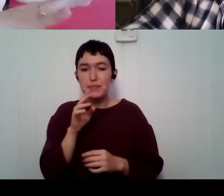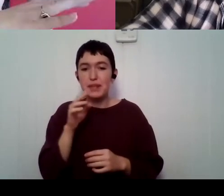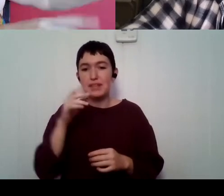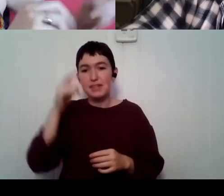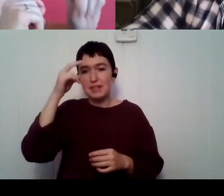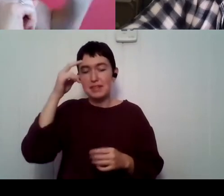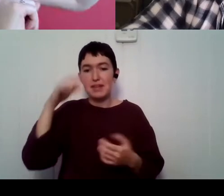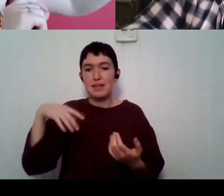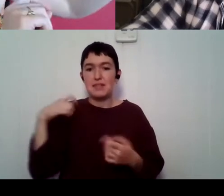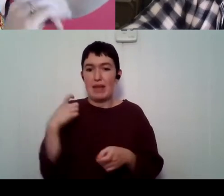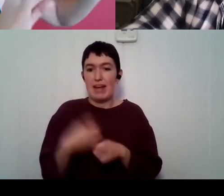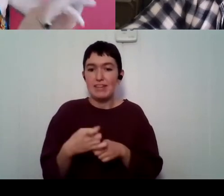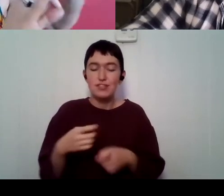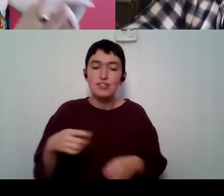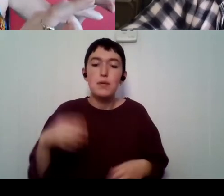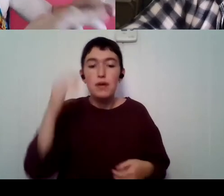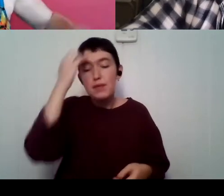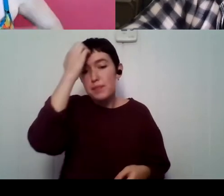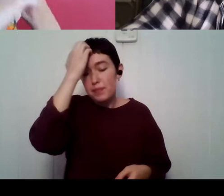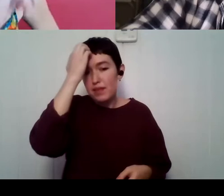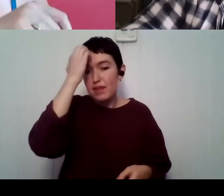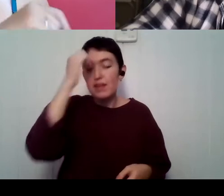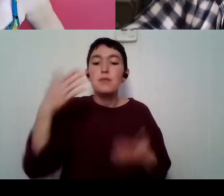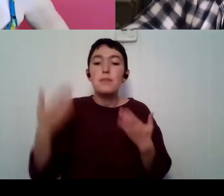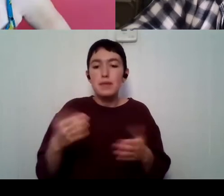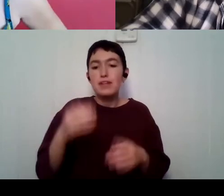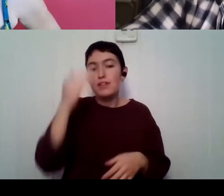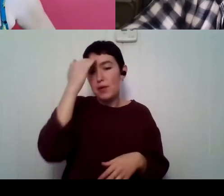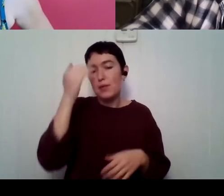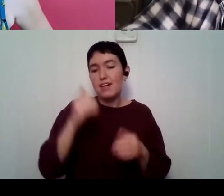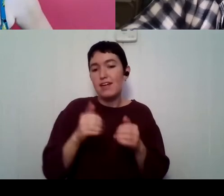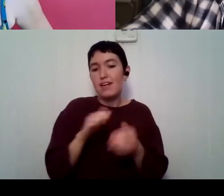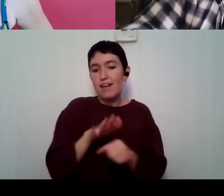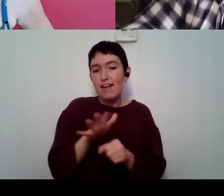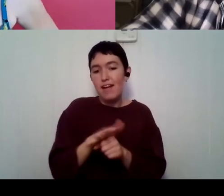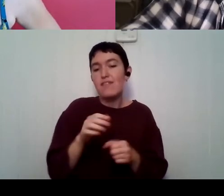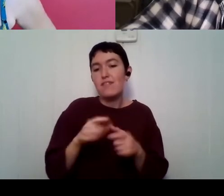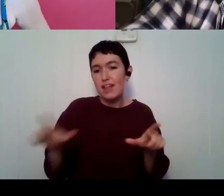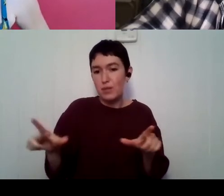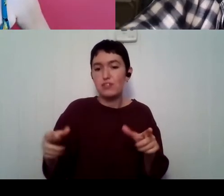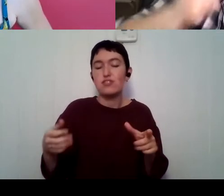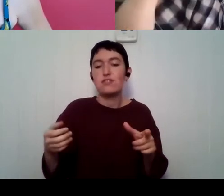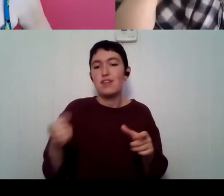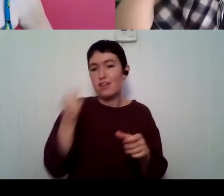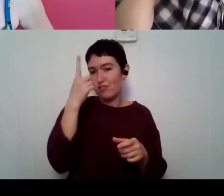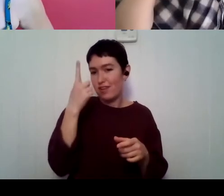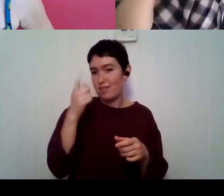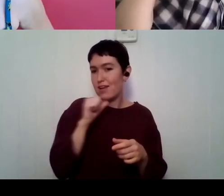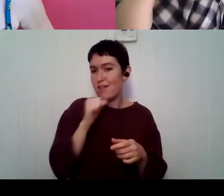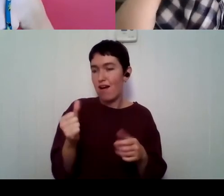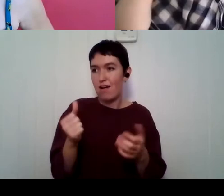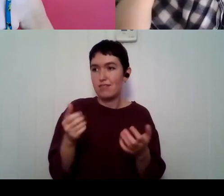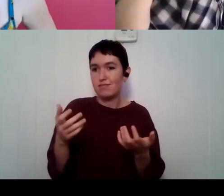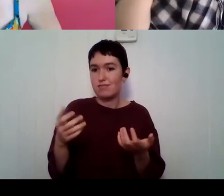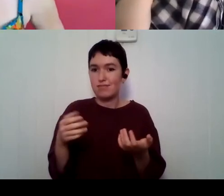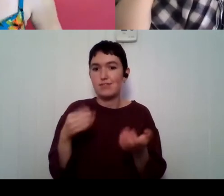coming, so you know enough of the language to get by and not get killed. That's cool. I would definitely, if I was in the